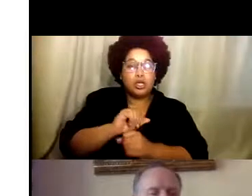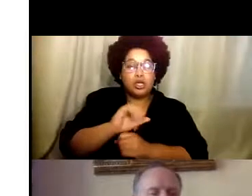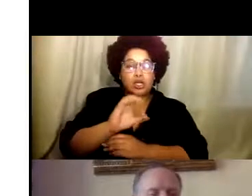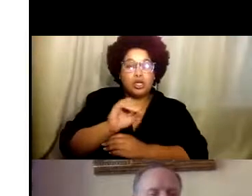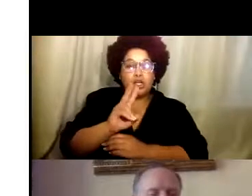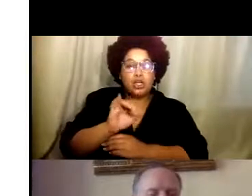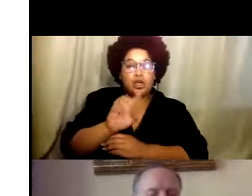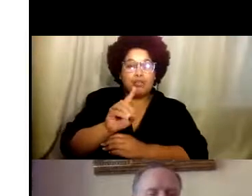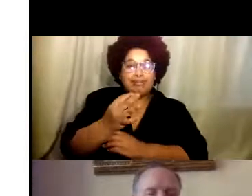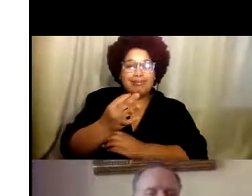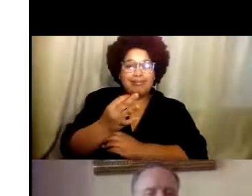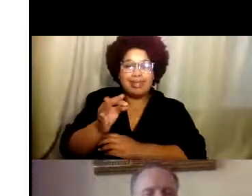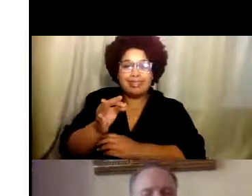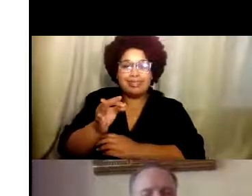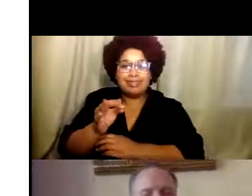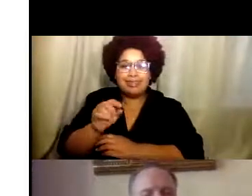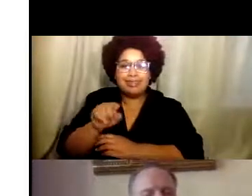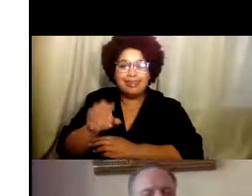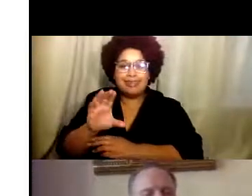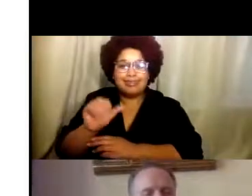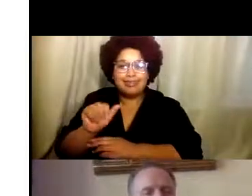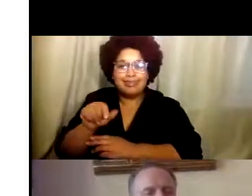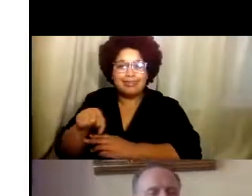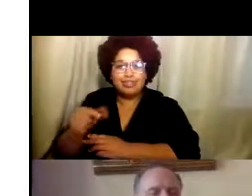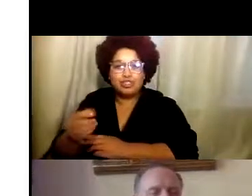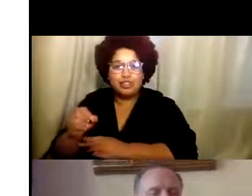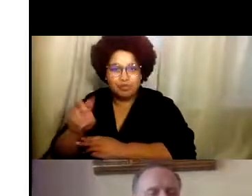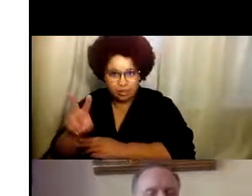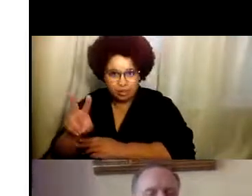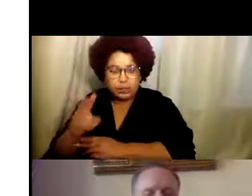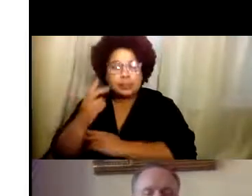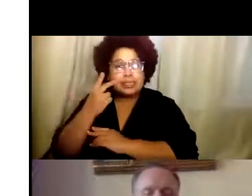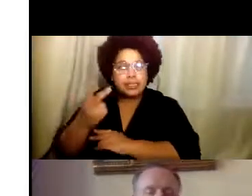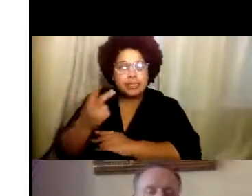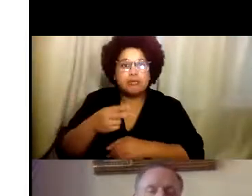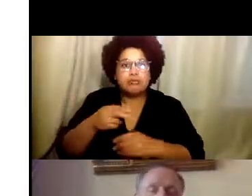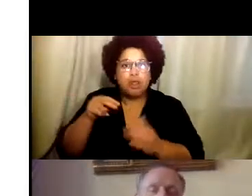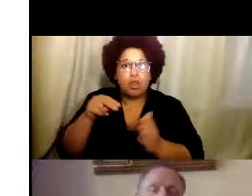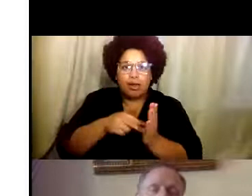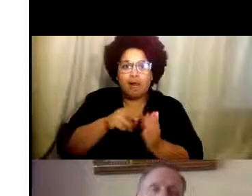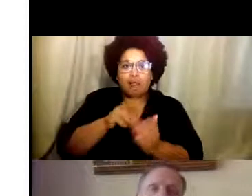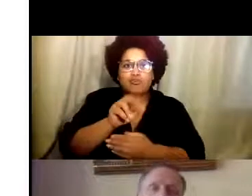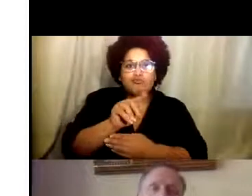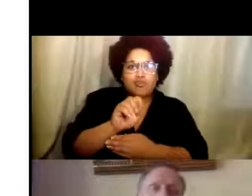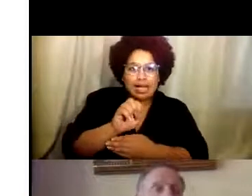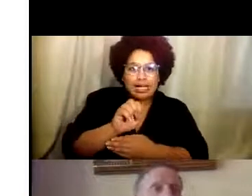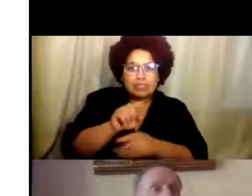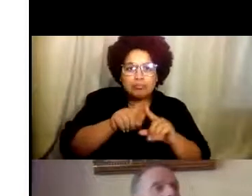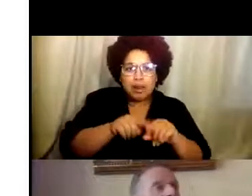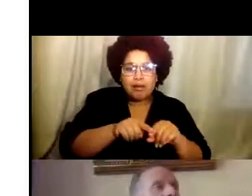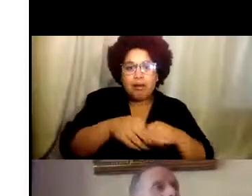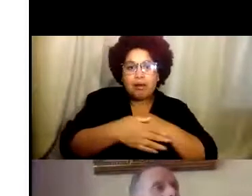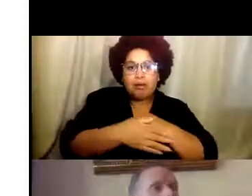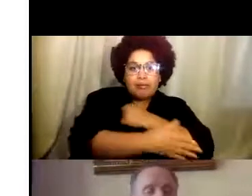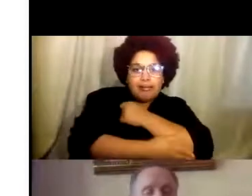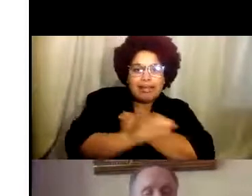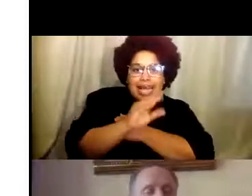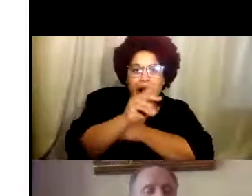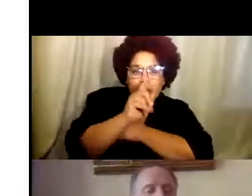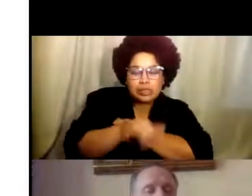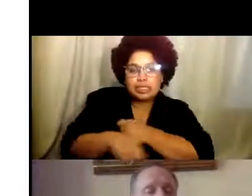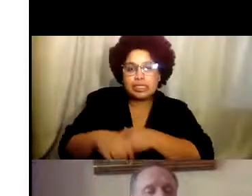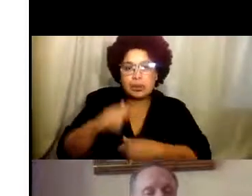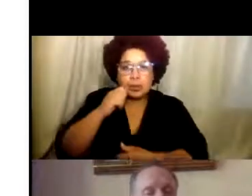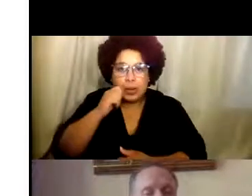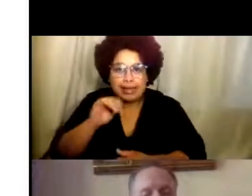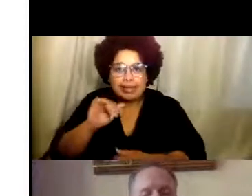covid19.ca.gov. You can look up the rates in your counties. You can look up the rates by race, ethnicity, by age,